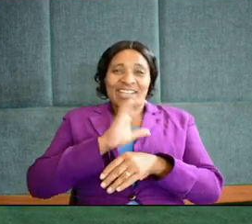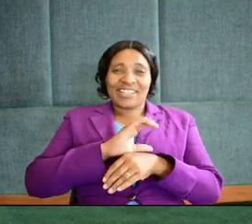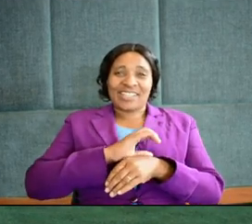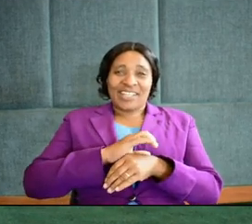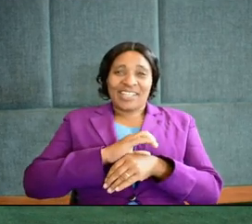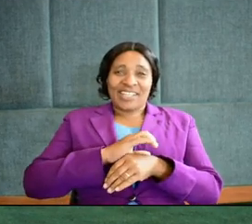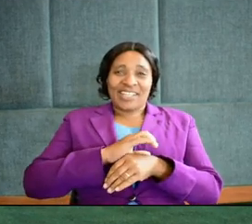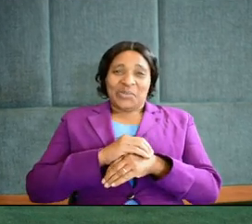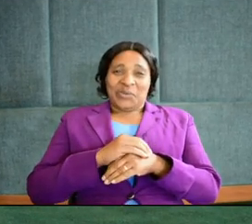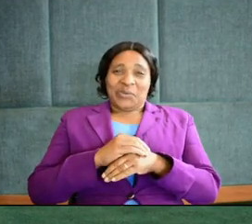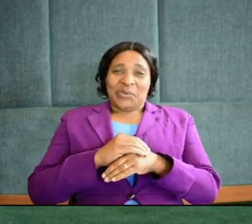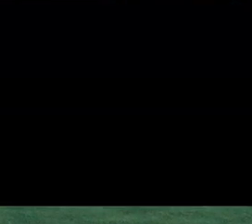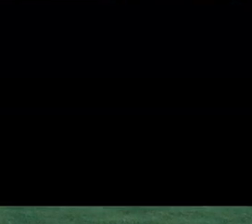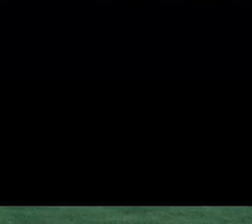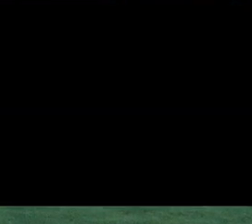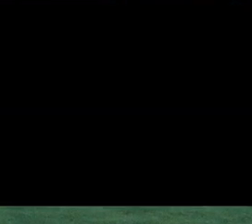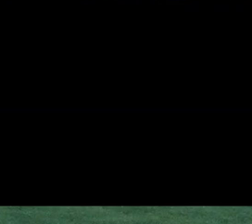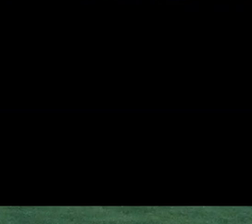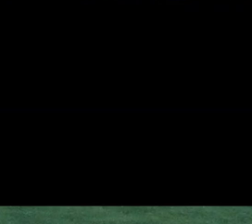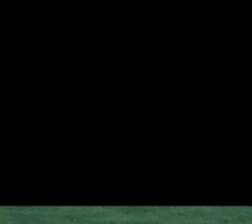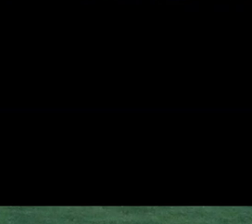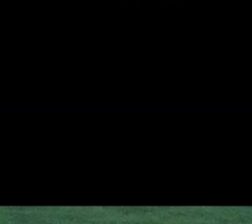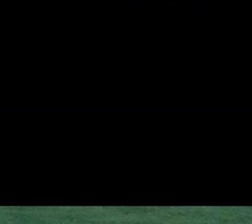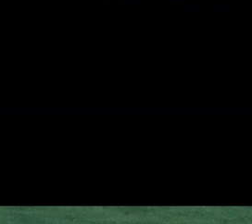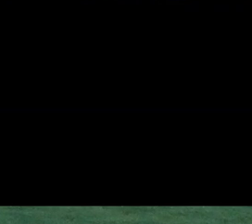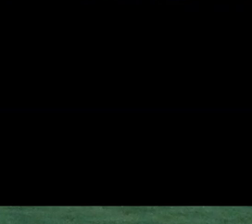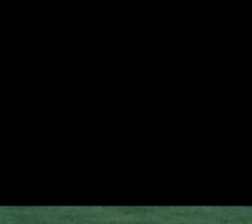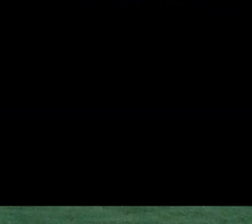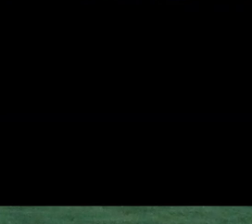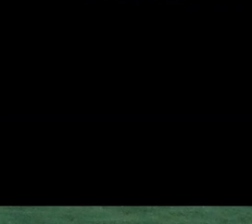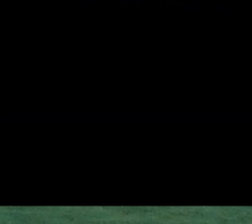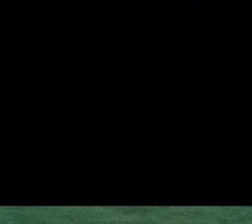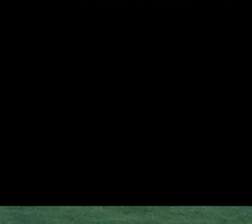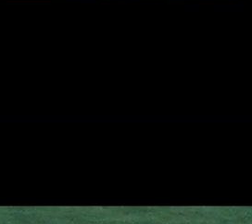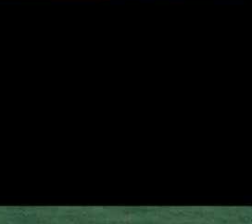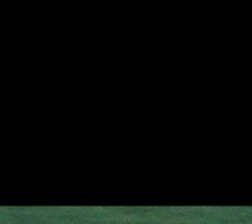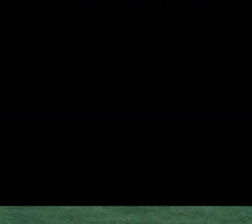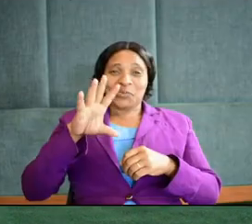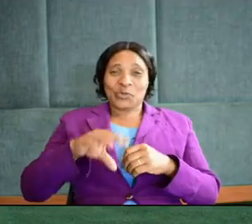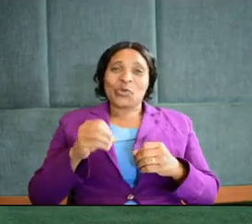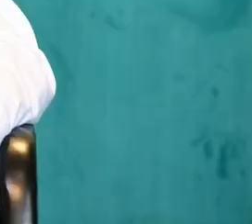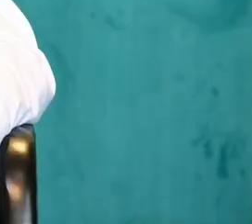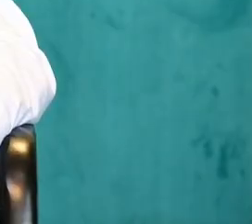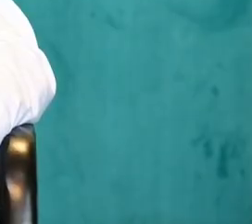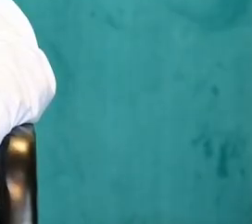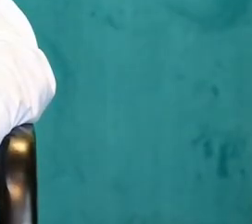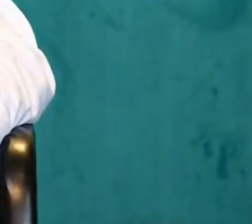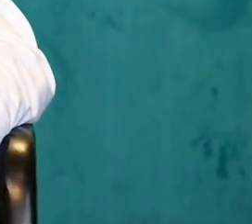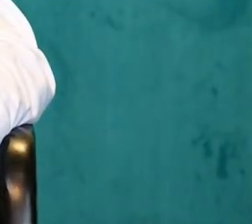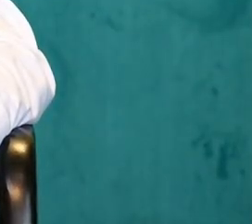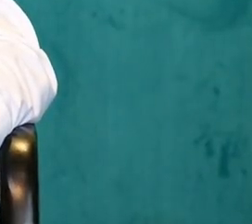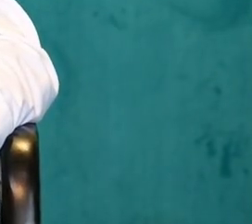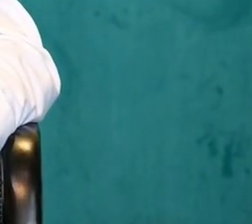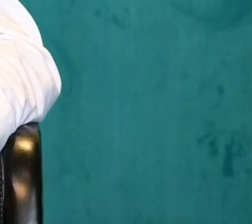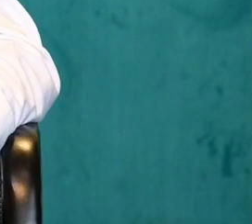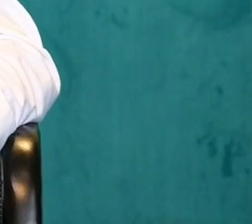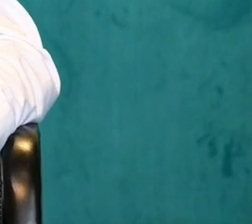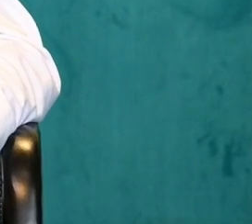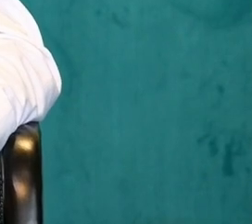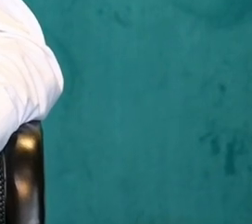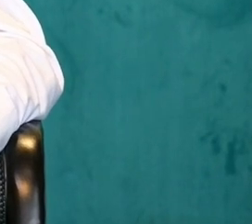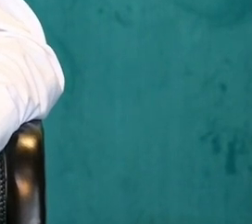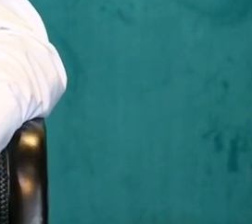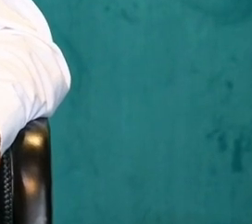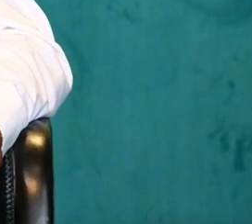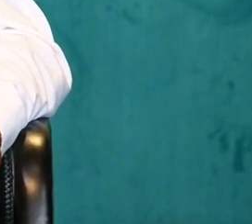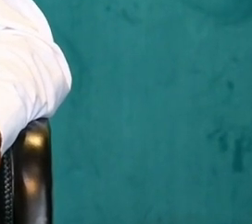characters are the Israelites, and they took complaining as their hobby, because every time when God